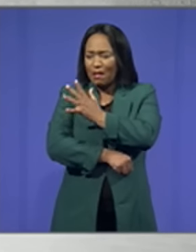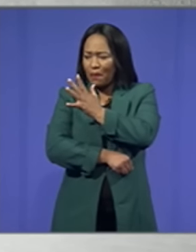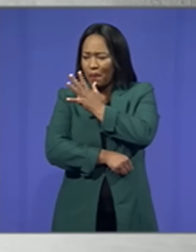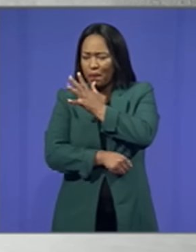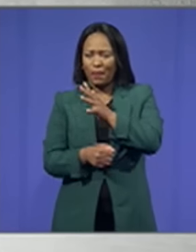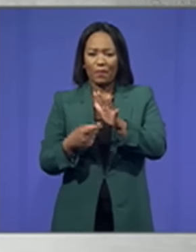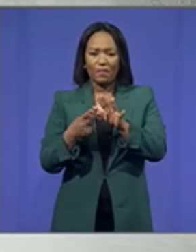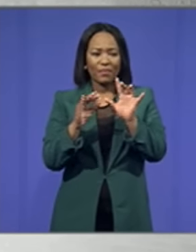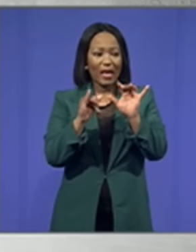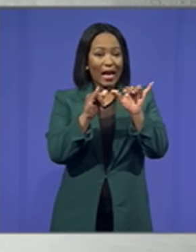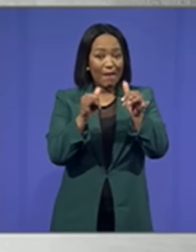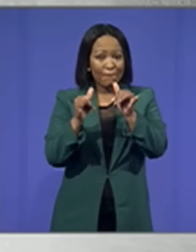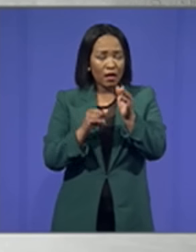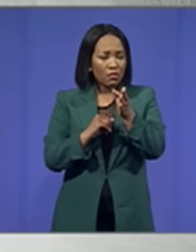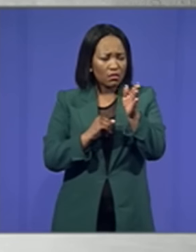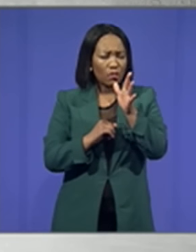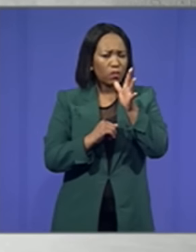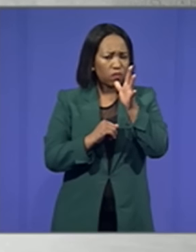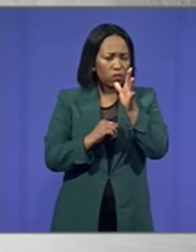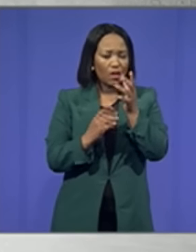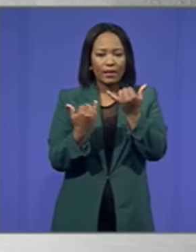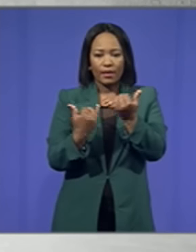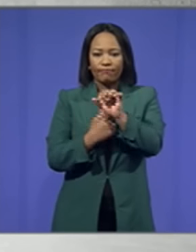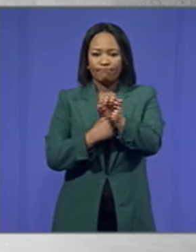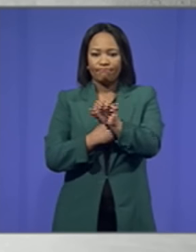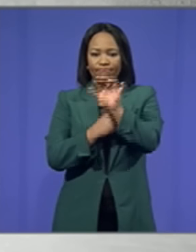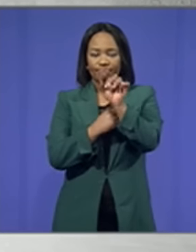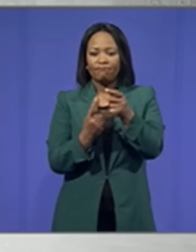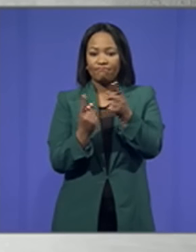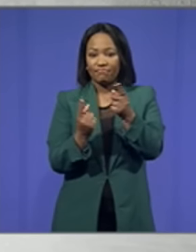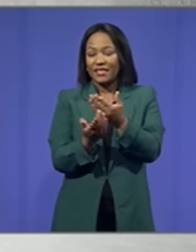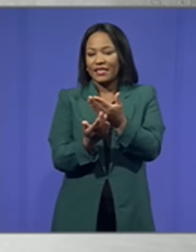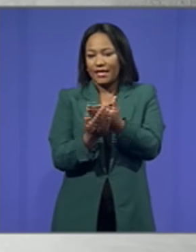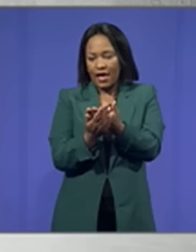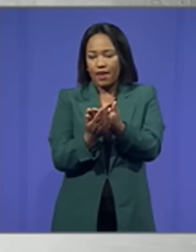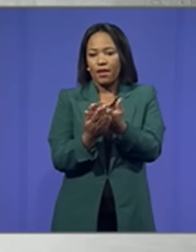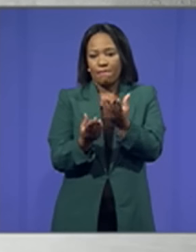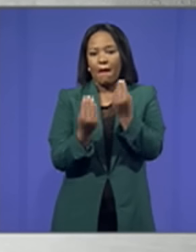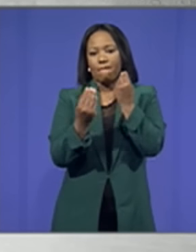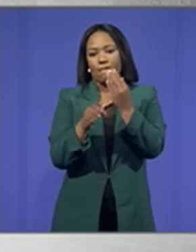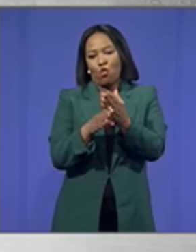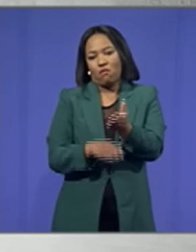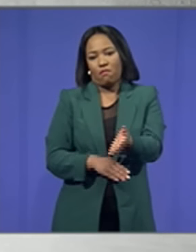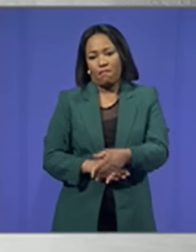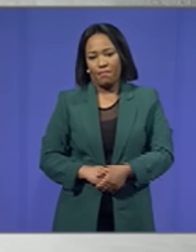go di-company jaanong ma-Afrika Borwa ba tla kgona go iponela mebereko.